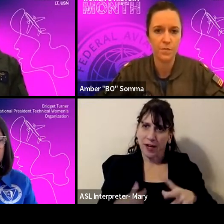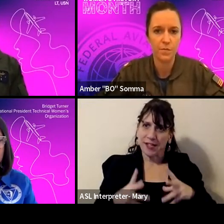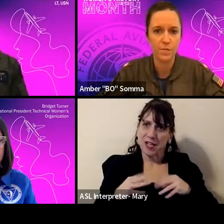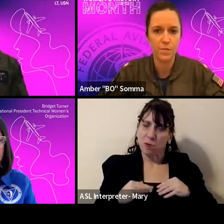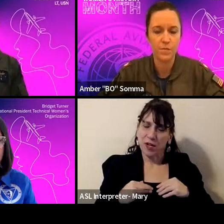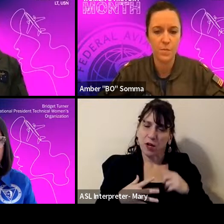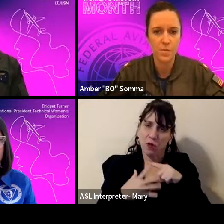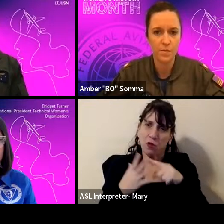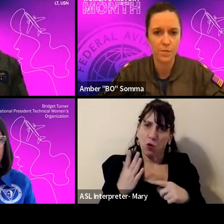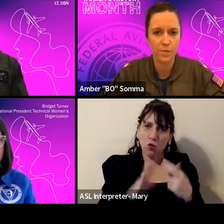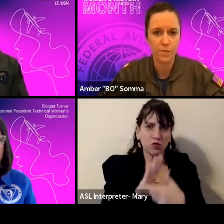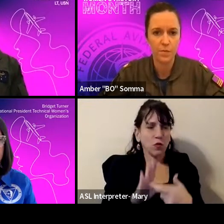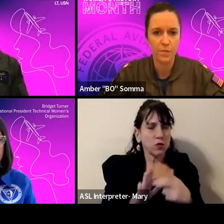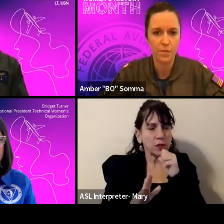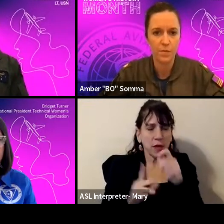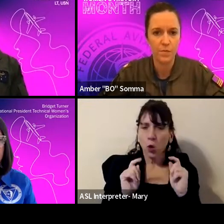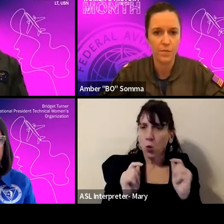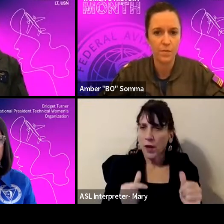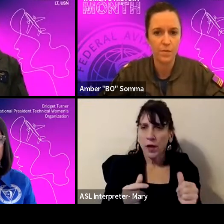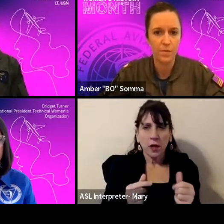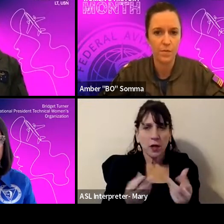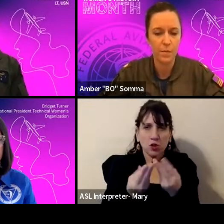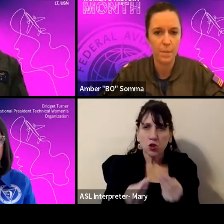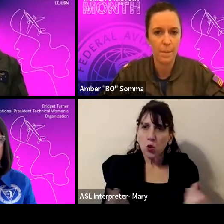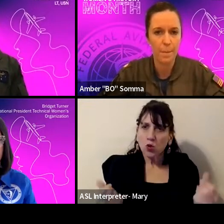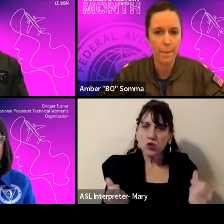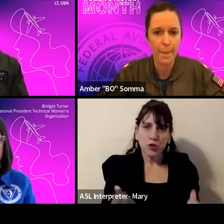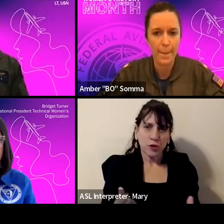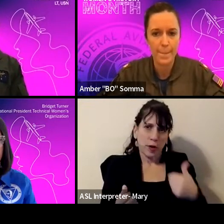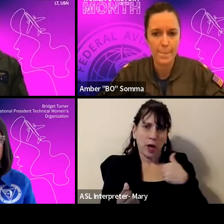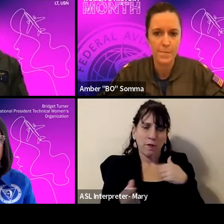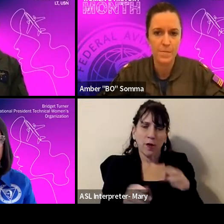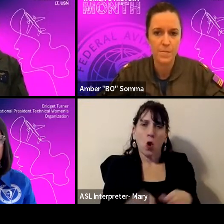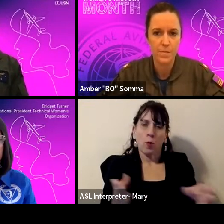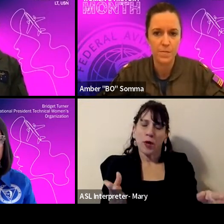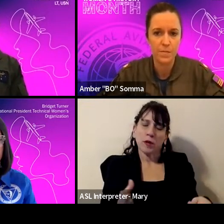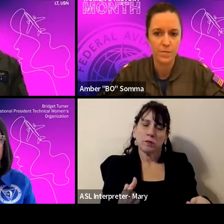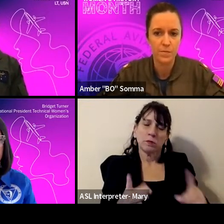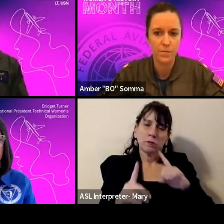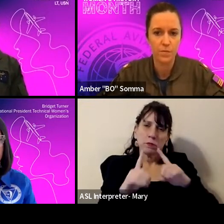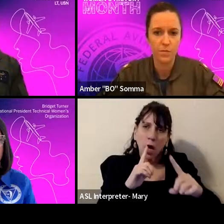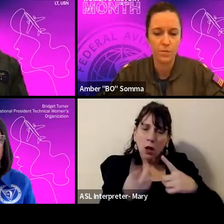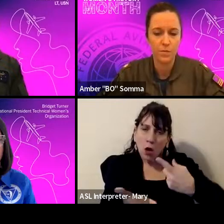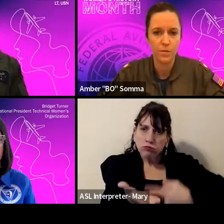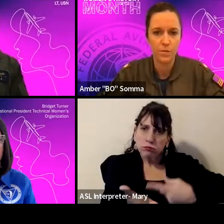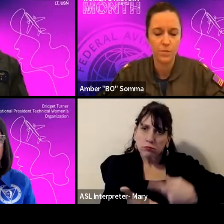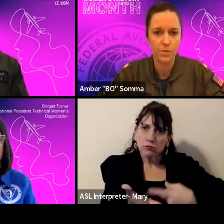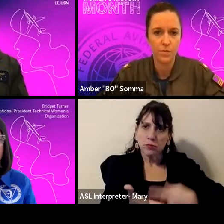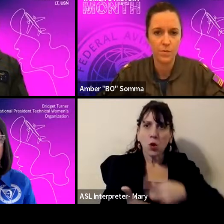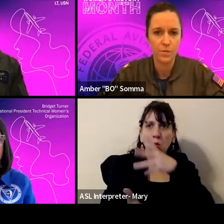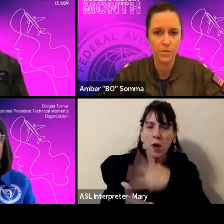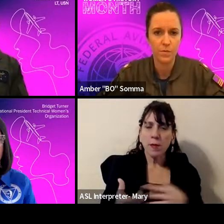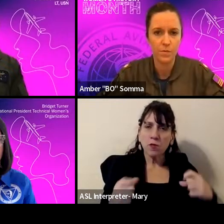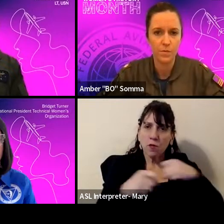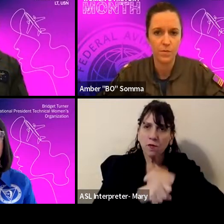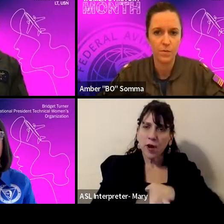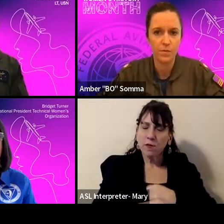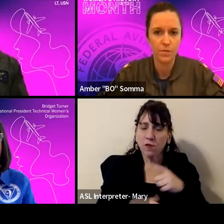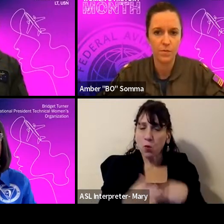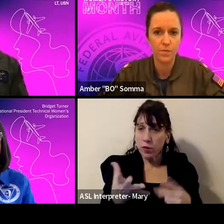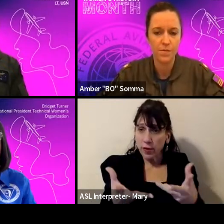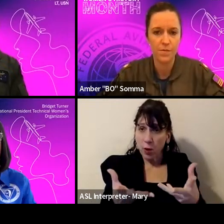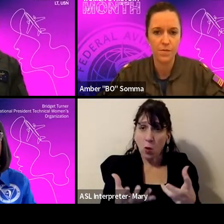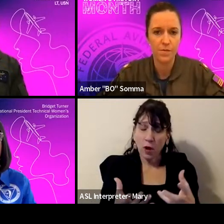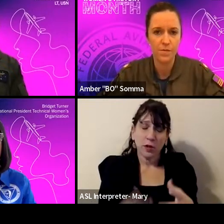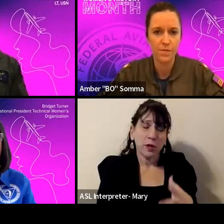It's not going to be a quick solution, and it's really just about having an open dialogue and women who just continue to fight for what they want.